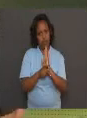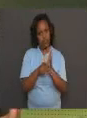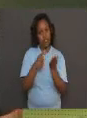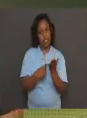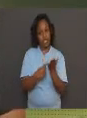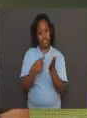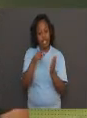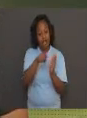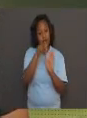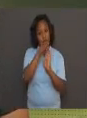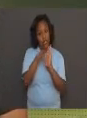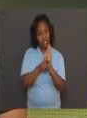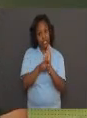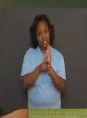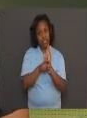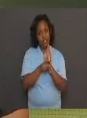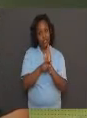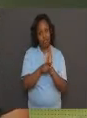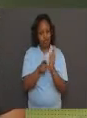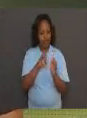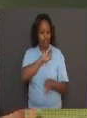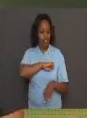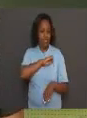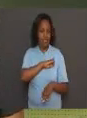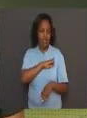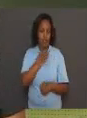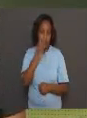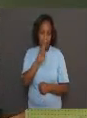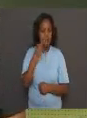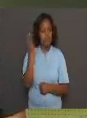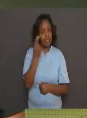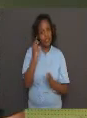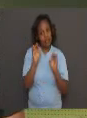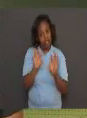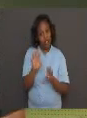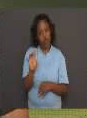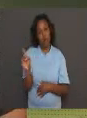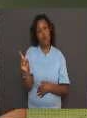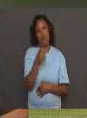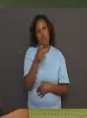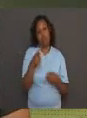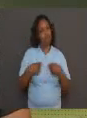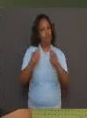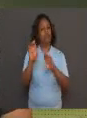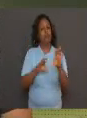the policies are not ethical or benefiting the greater good.